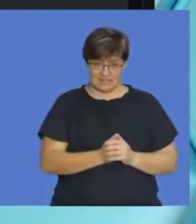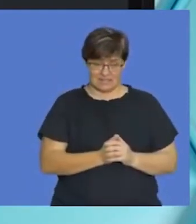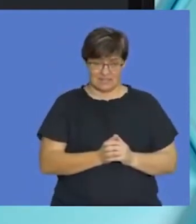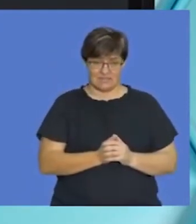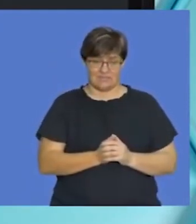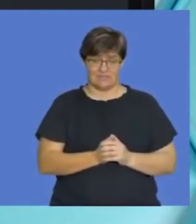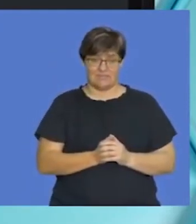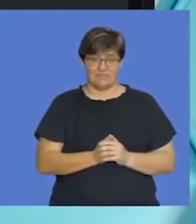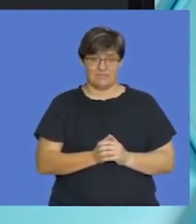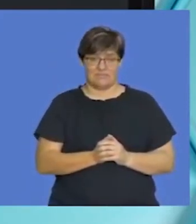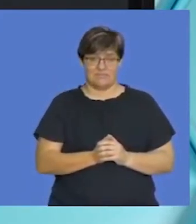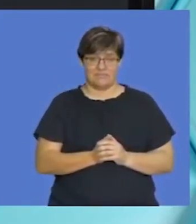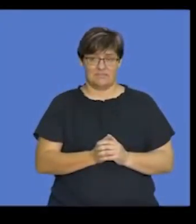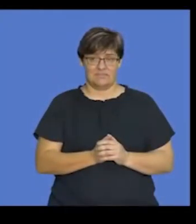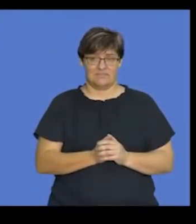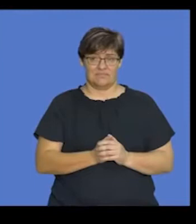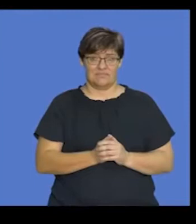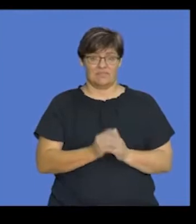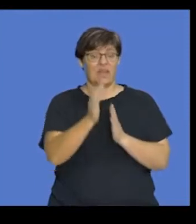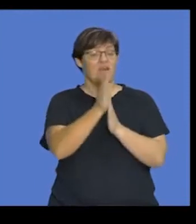It's bad, okay?